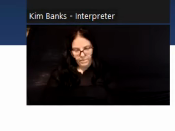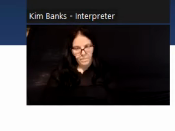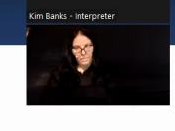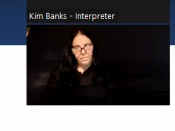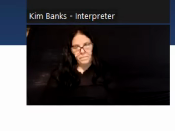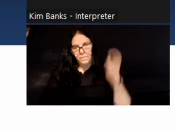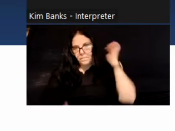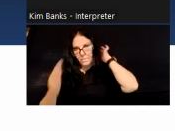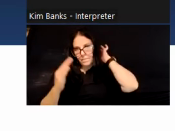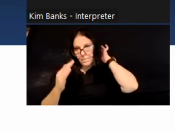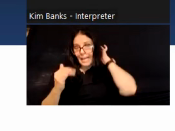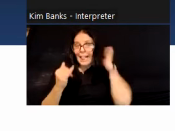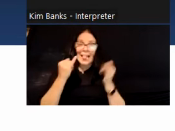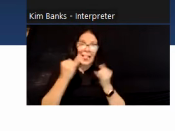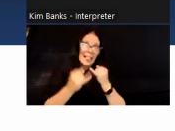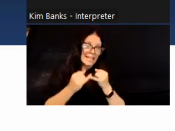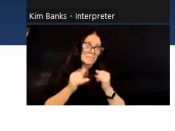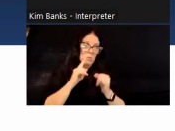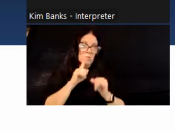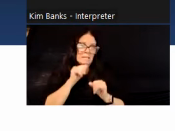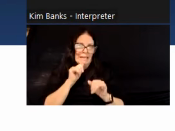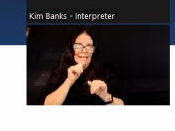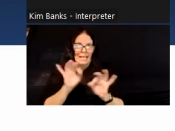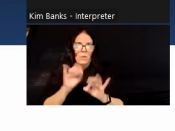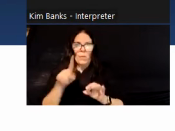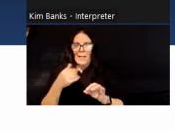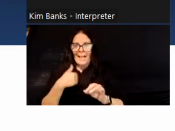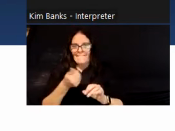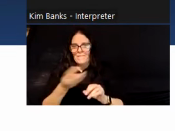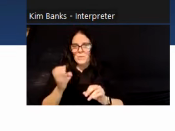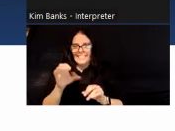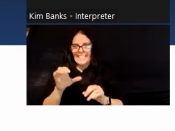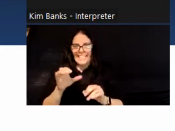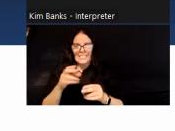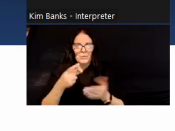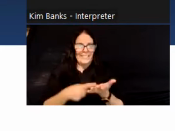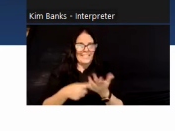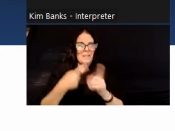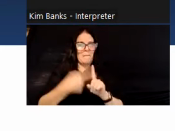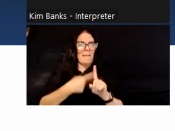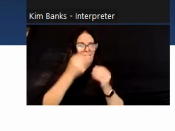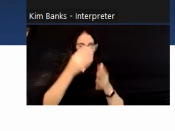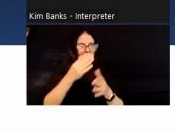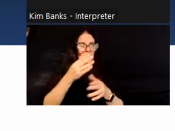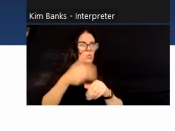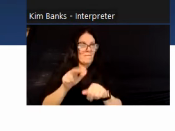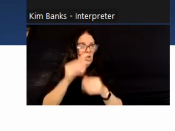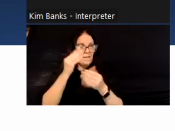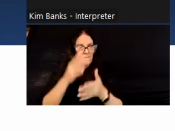And then last but not least, we only have a few seconds to chat about the monthly information and referral data.